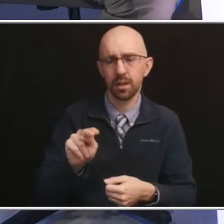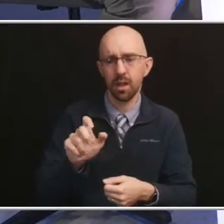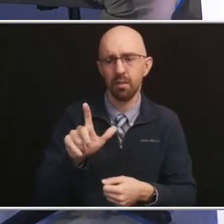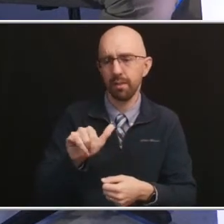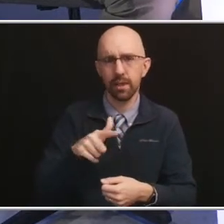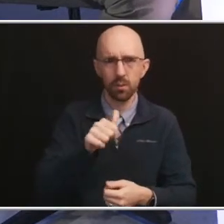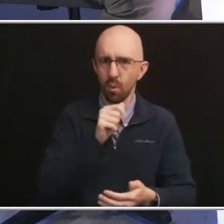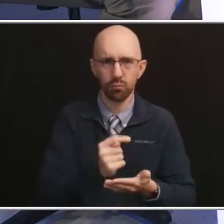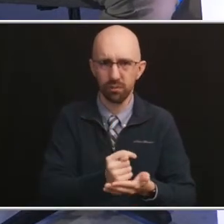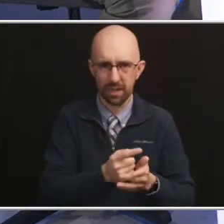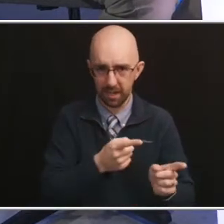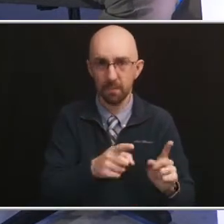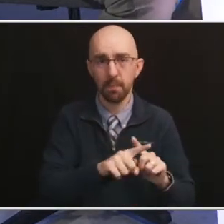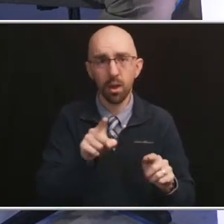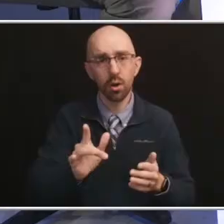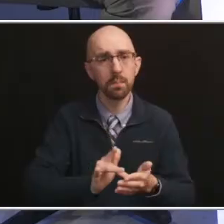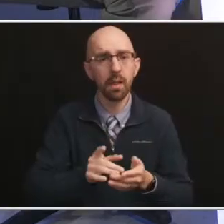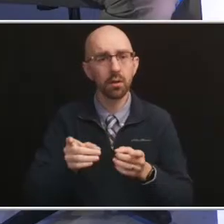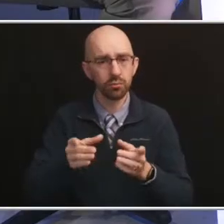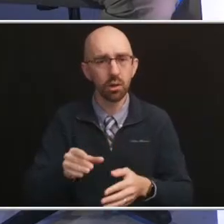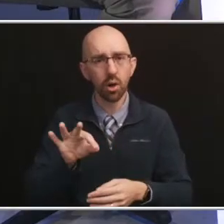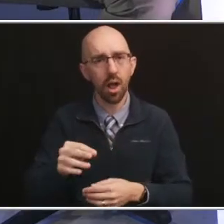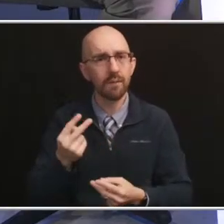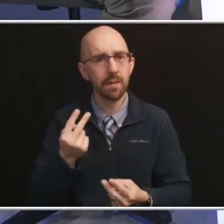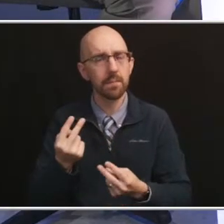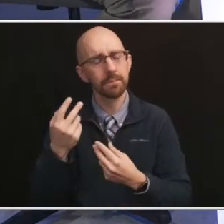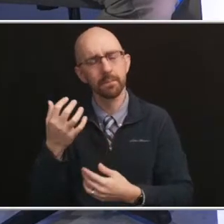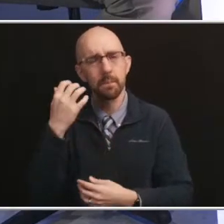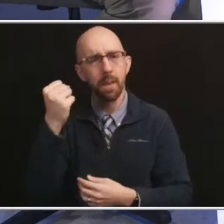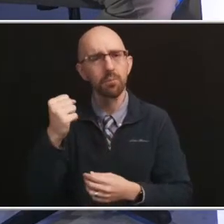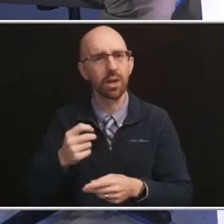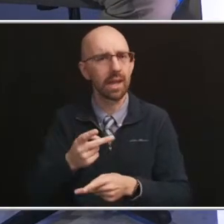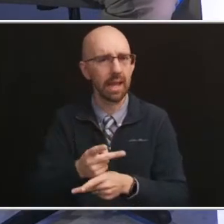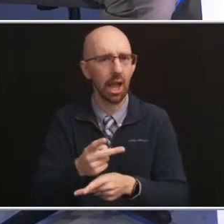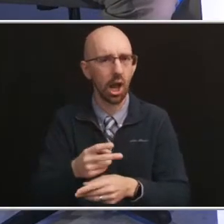medical director of the memory care clinic. How could these